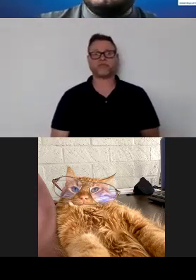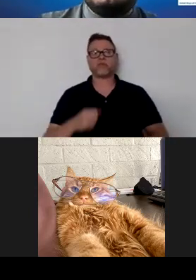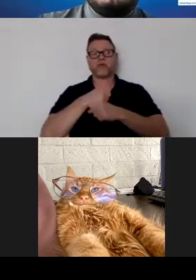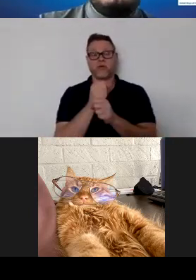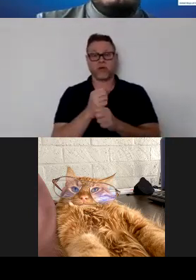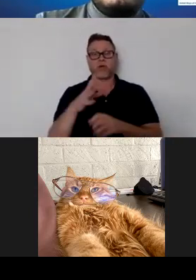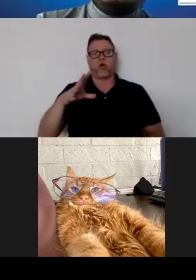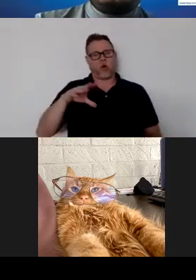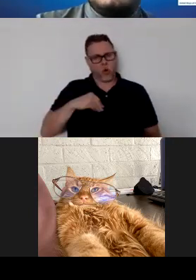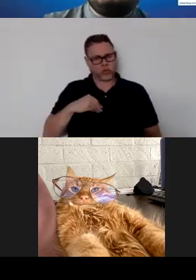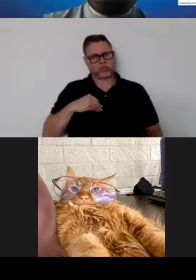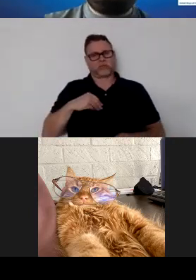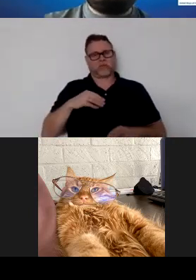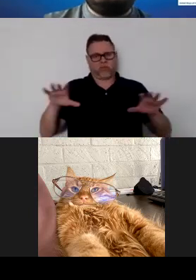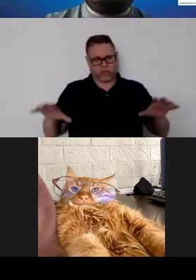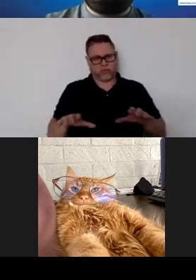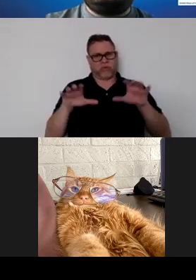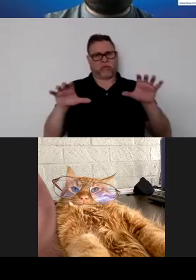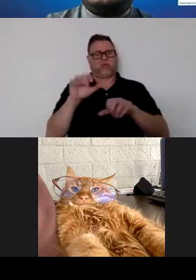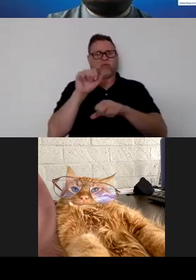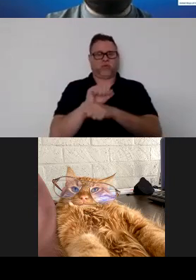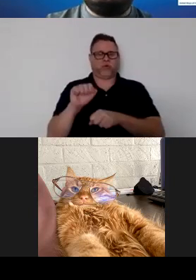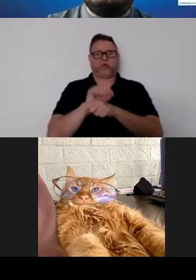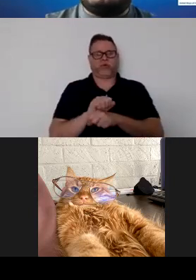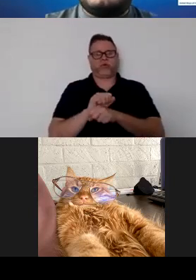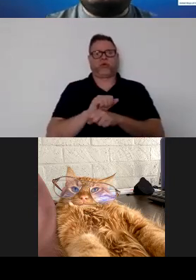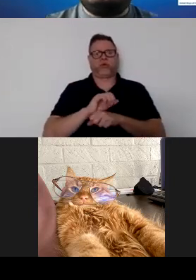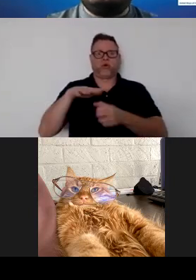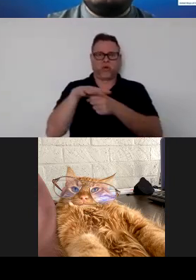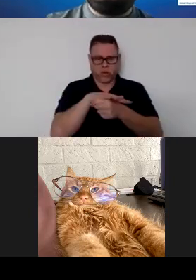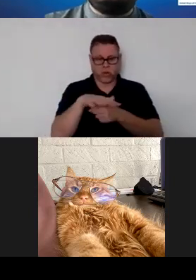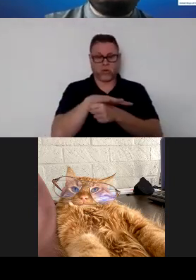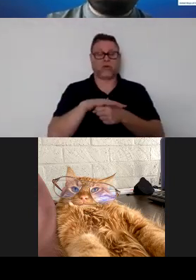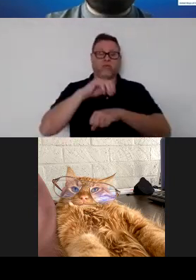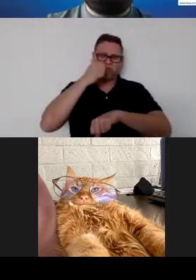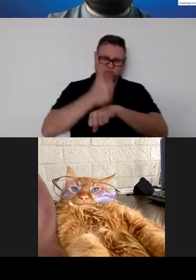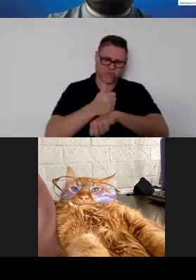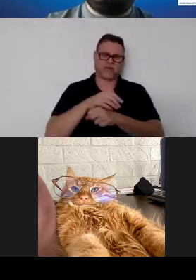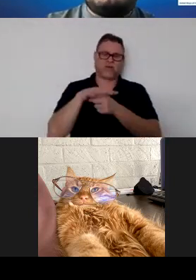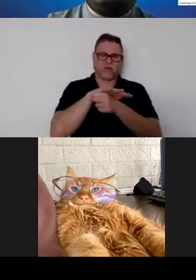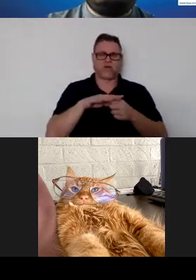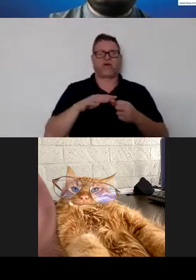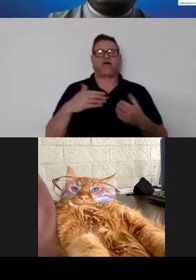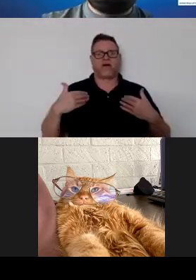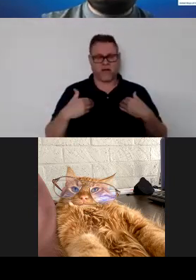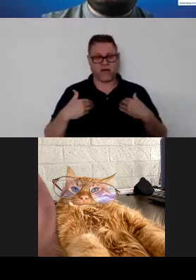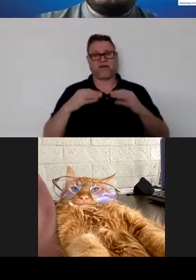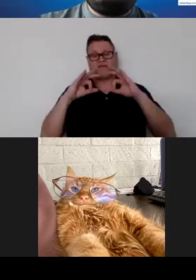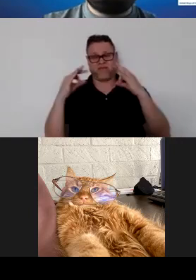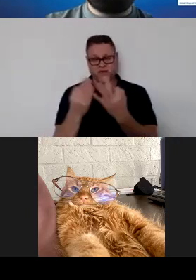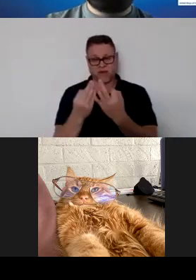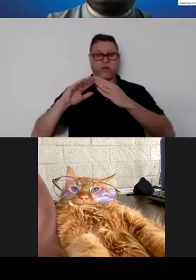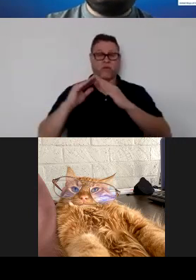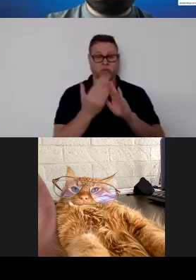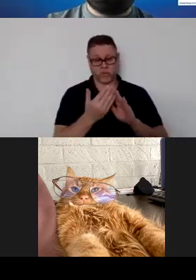of the work and is tailored to address local needs based on local assets. With increased leadership among family and community